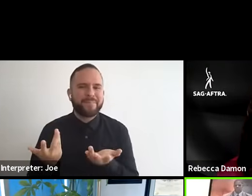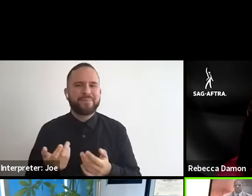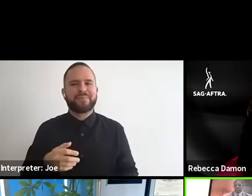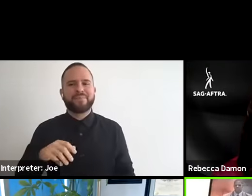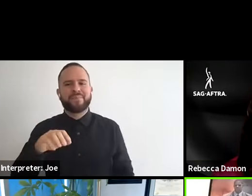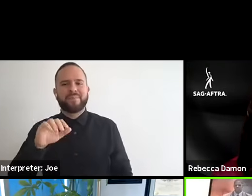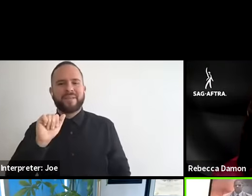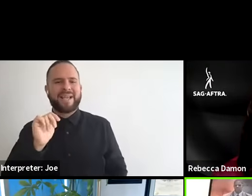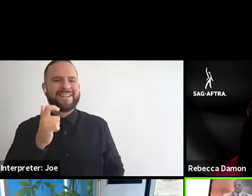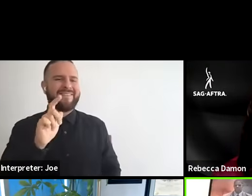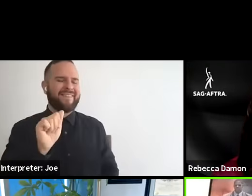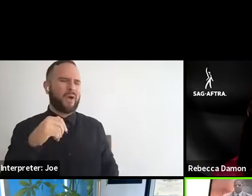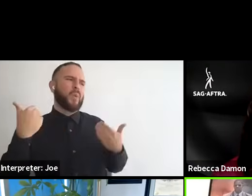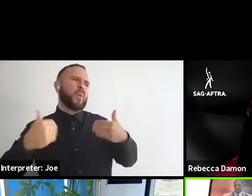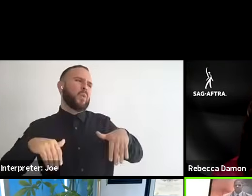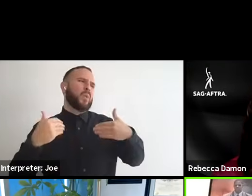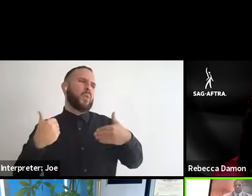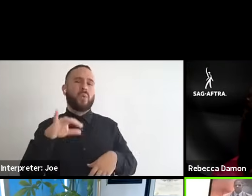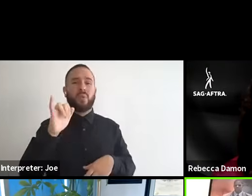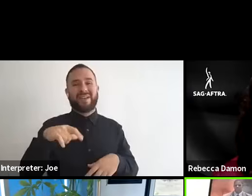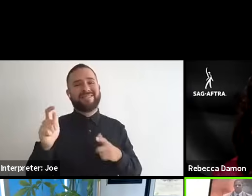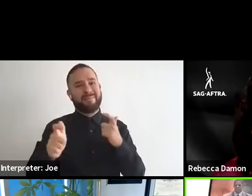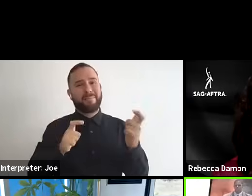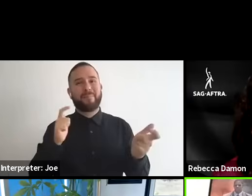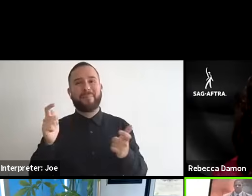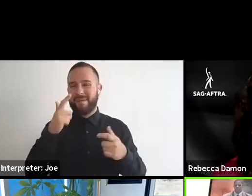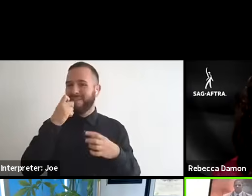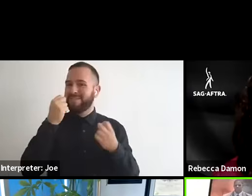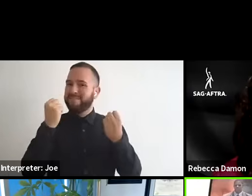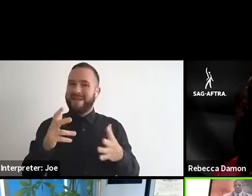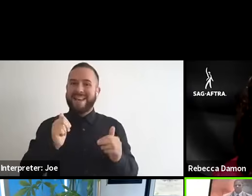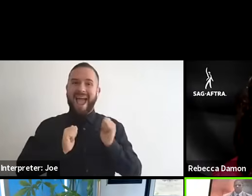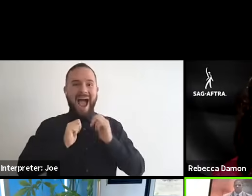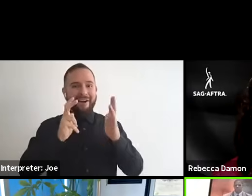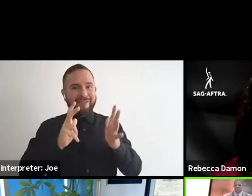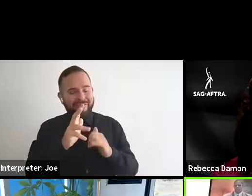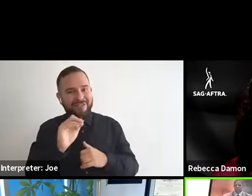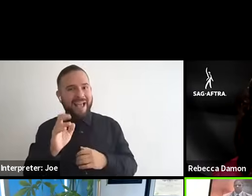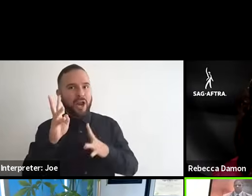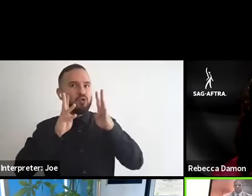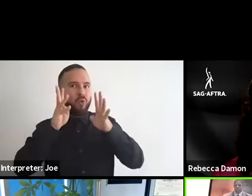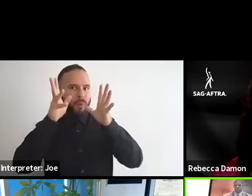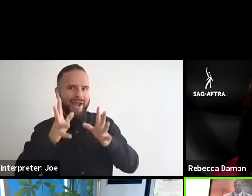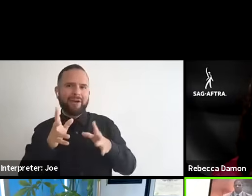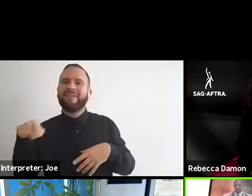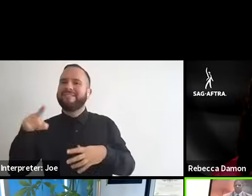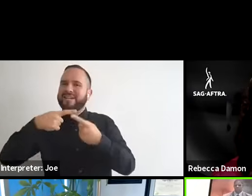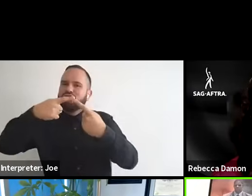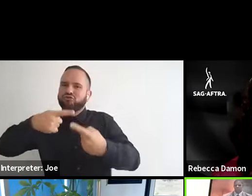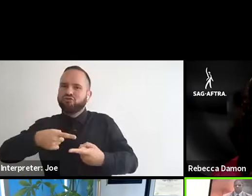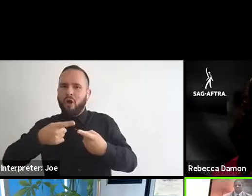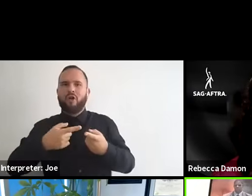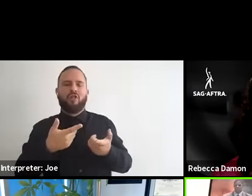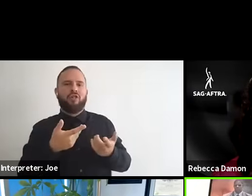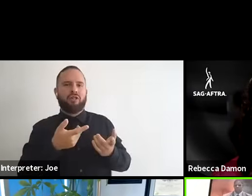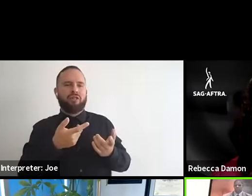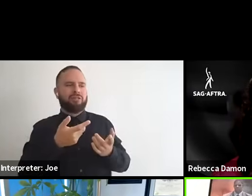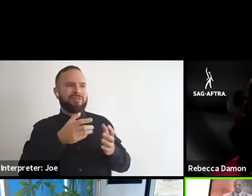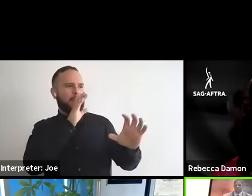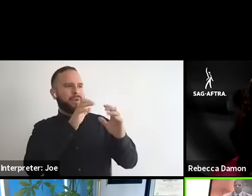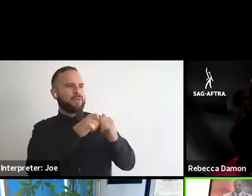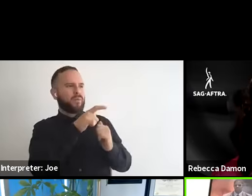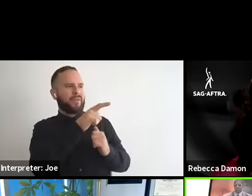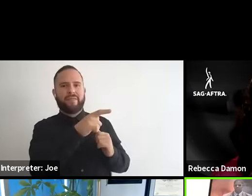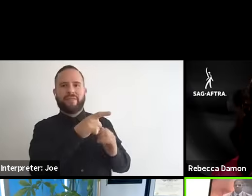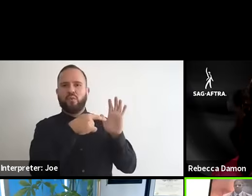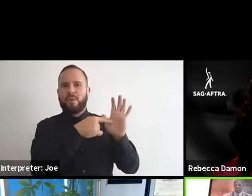main question that a lot of actors or creatives struggle with. How to communicate with their representation. I always just tell people, you're hiring